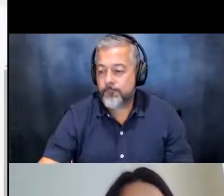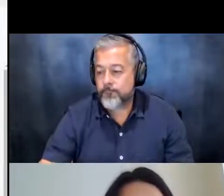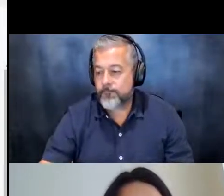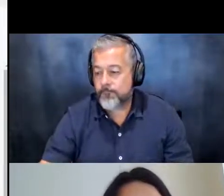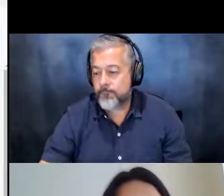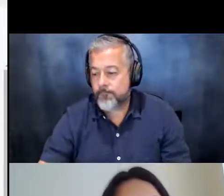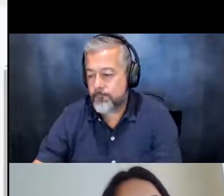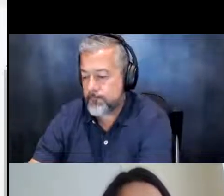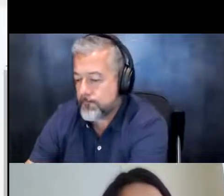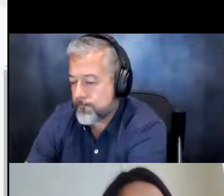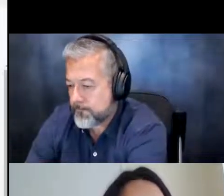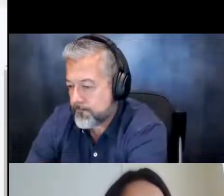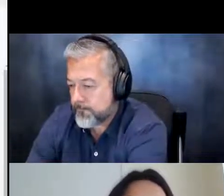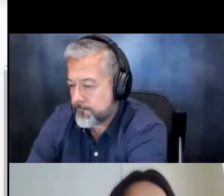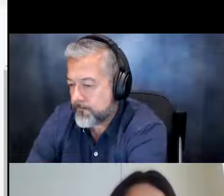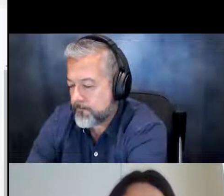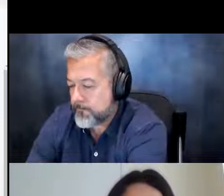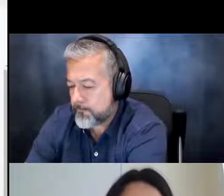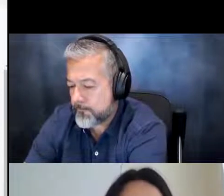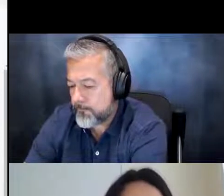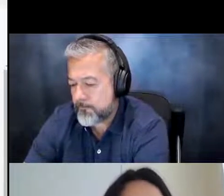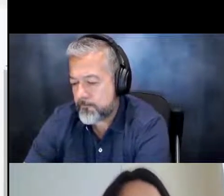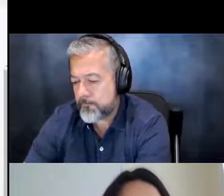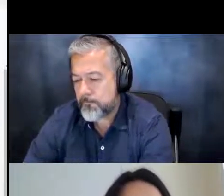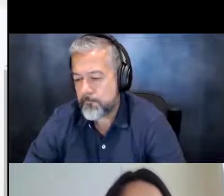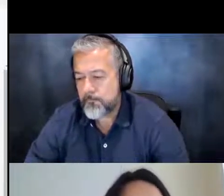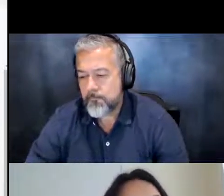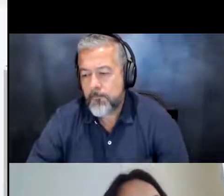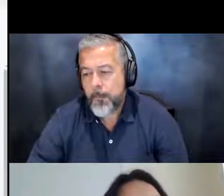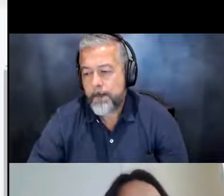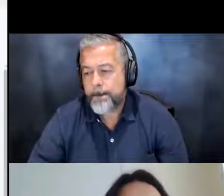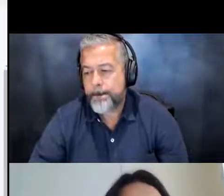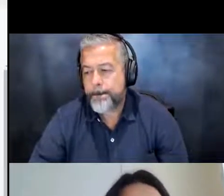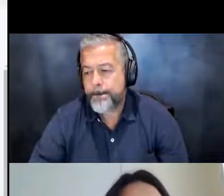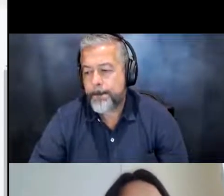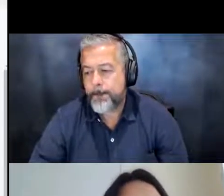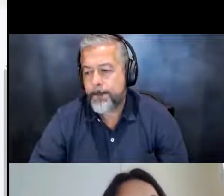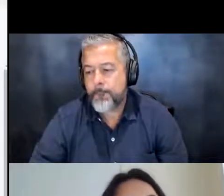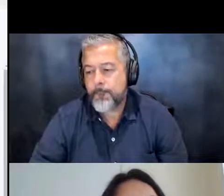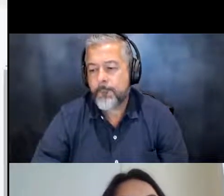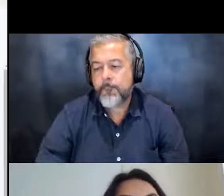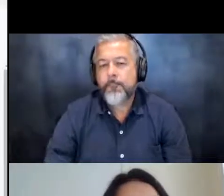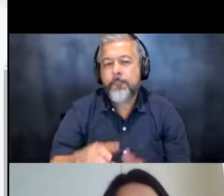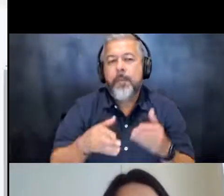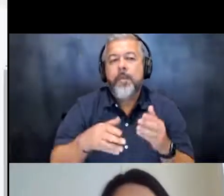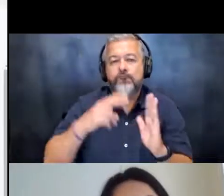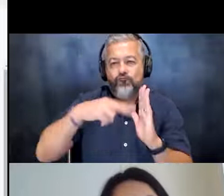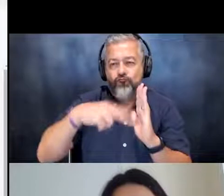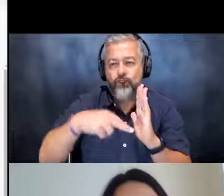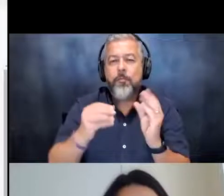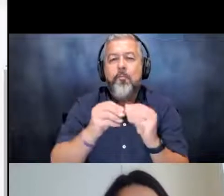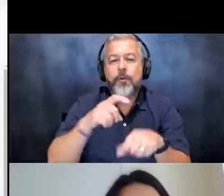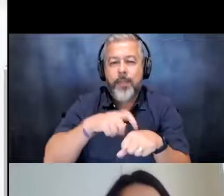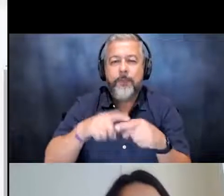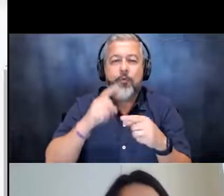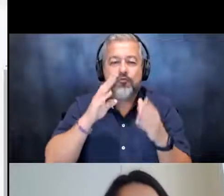Reducing data entry so we can focus on serving families and providers. Easy to allow more time for direct